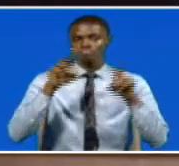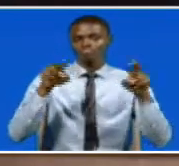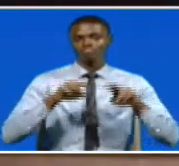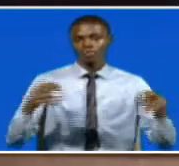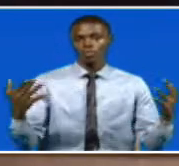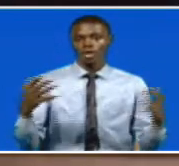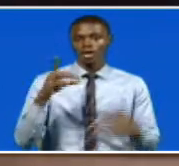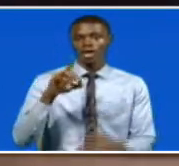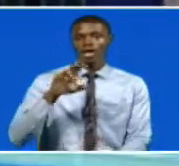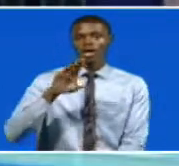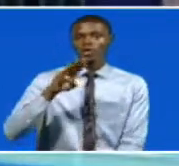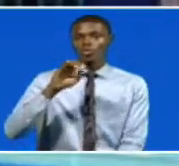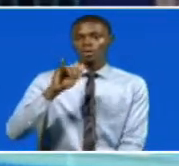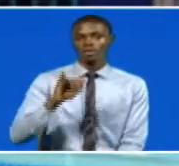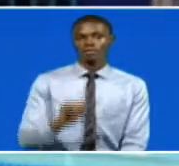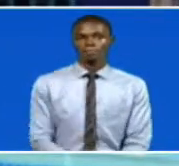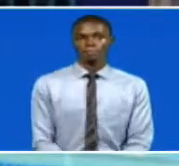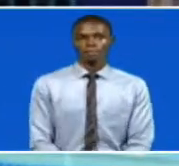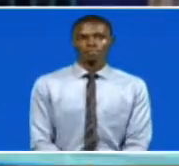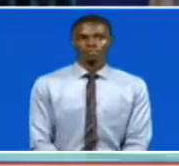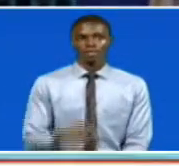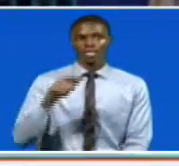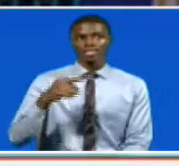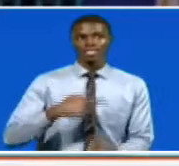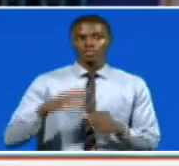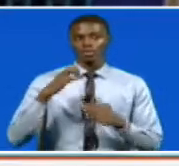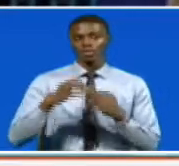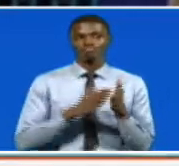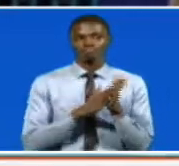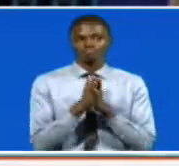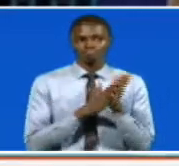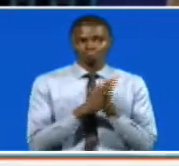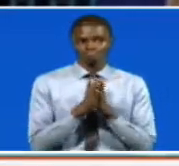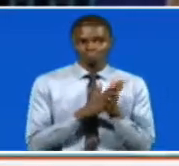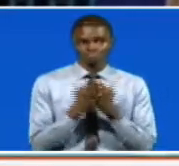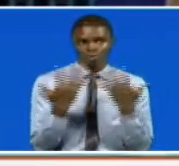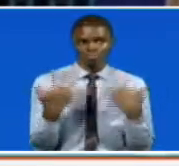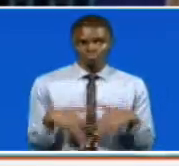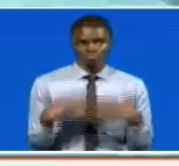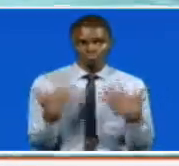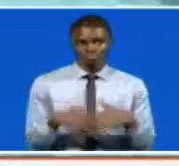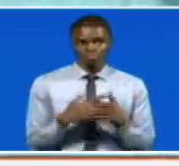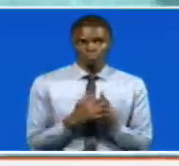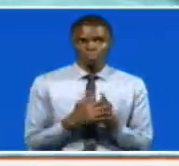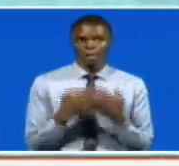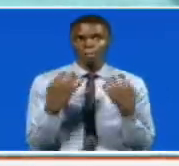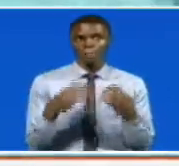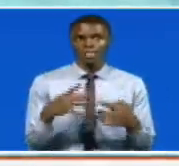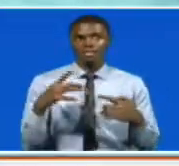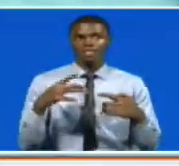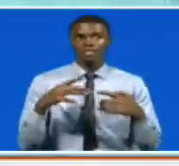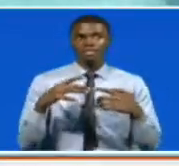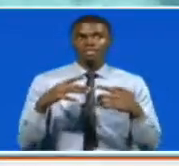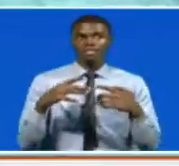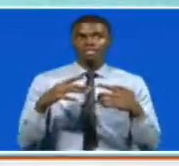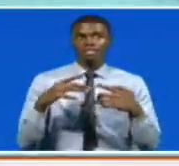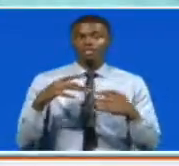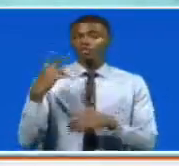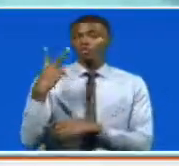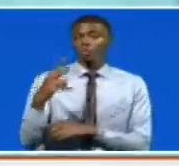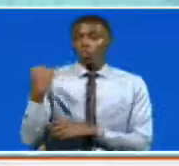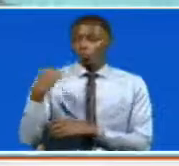Dubai. This weekend has been really exciting. I have completed many events and won